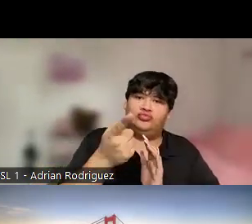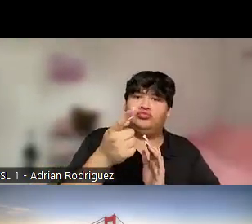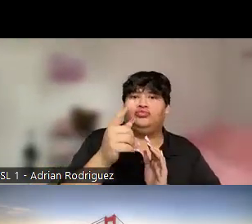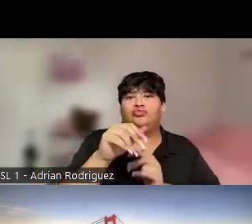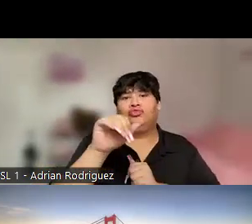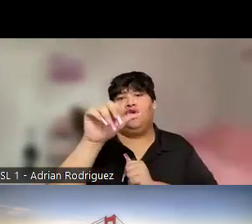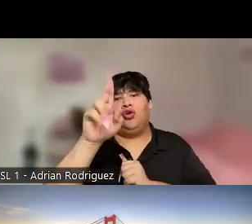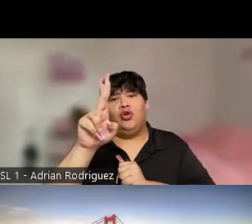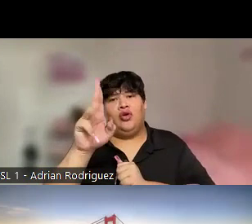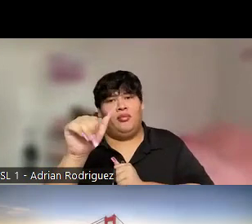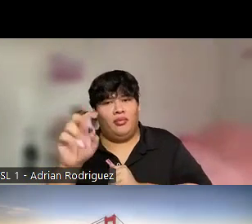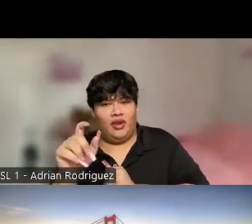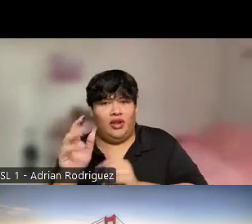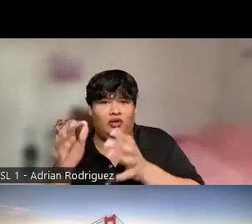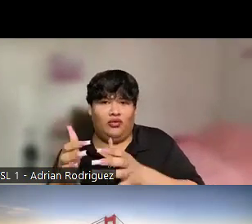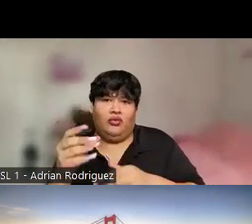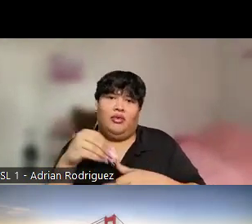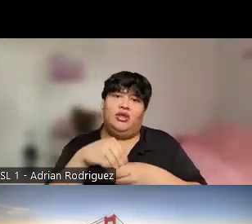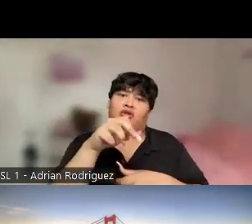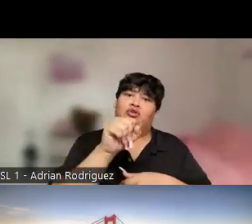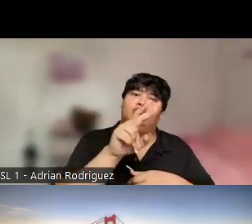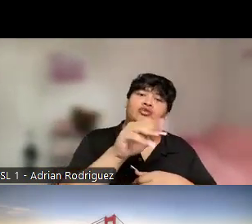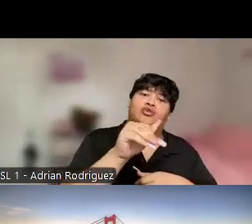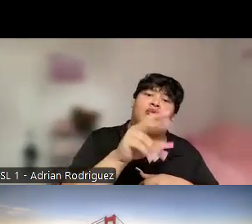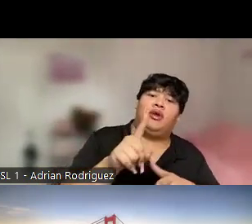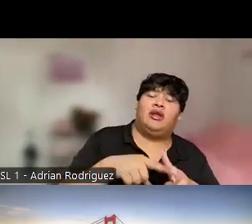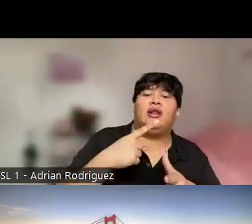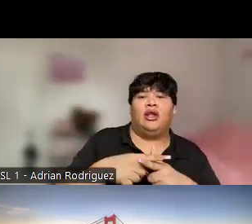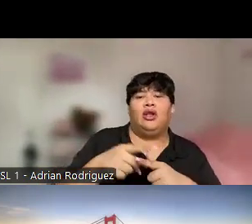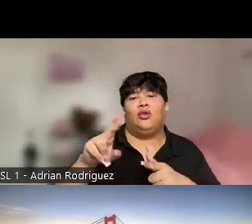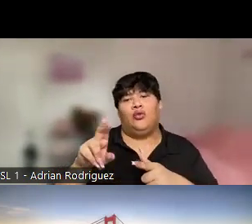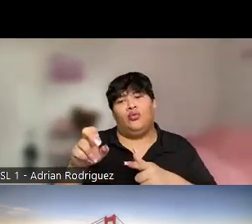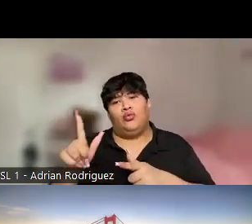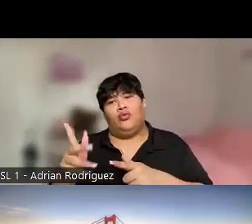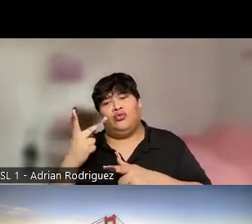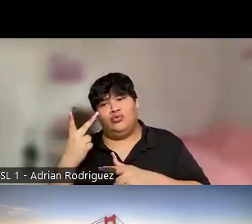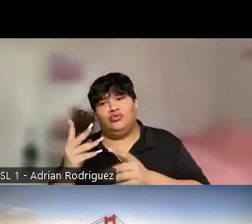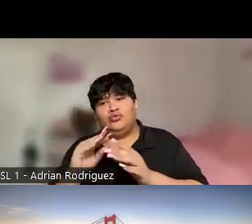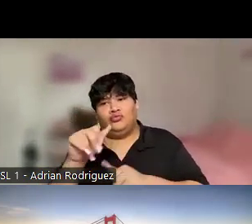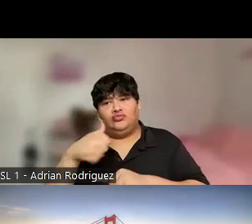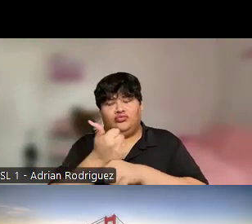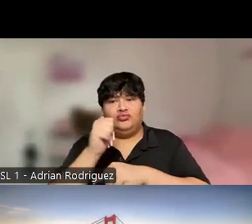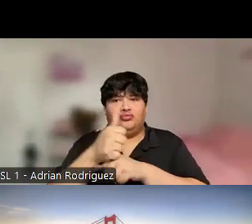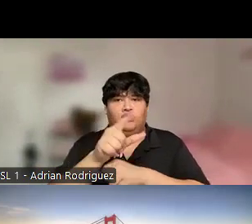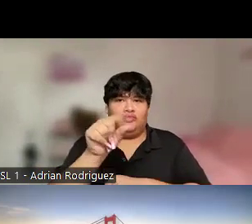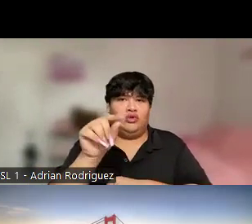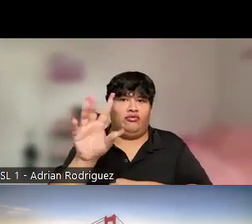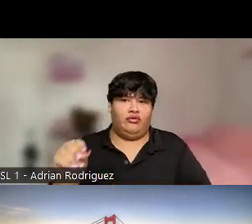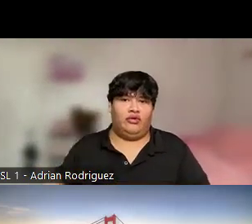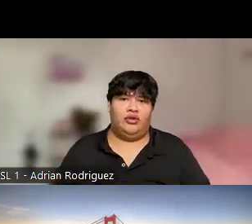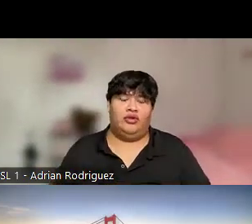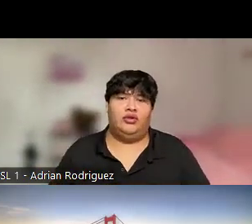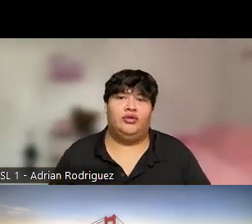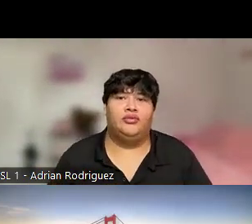at 75%, and then rural counties by a 45% increase by 2050. And then